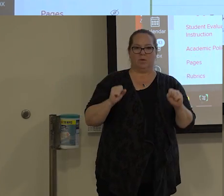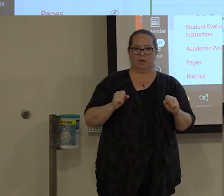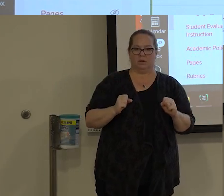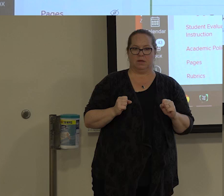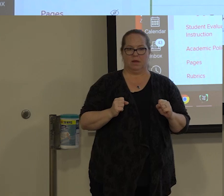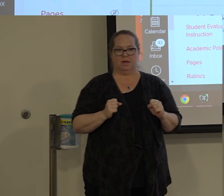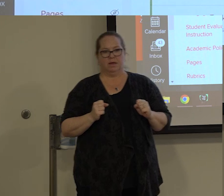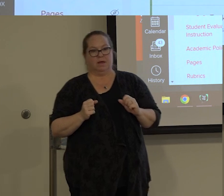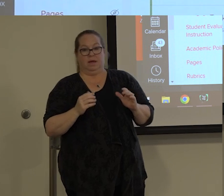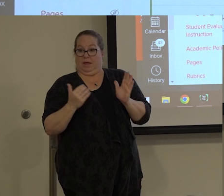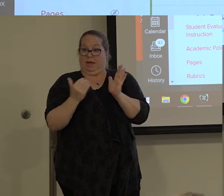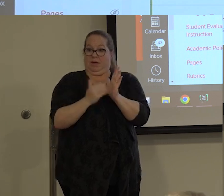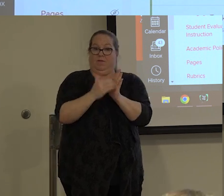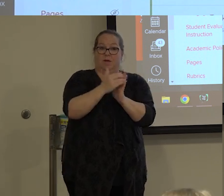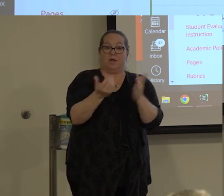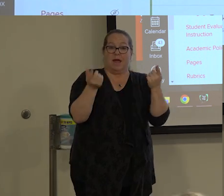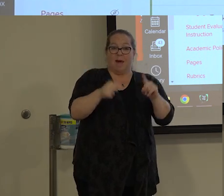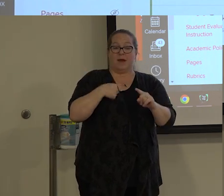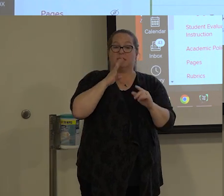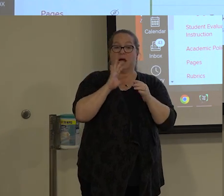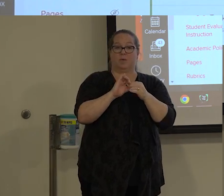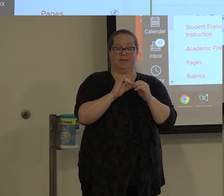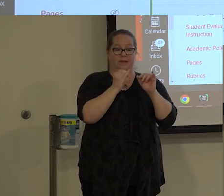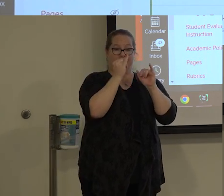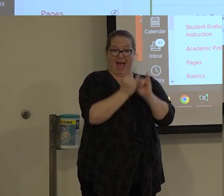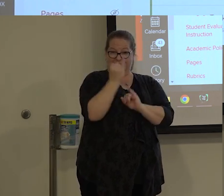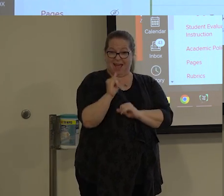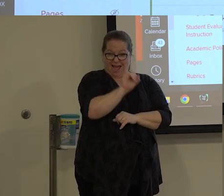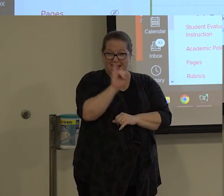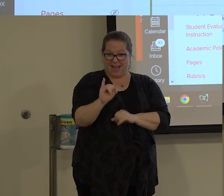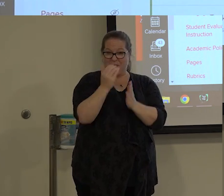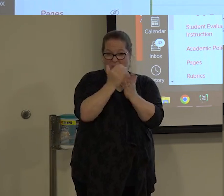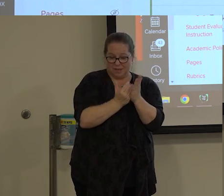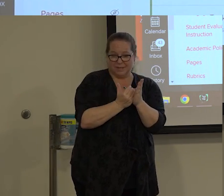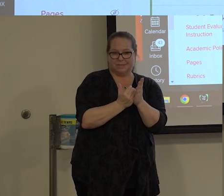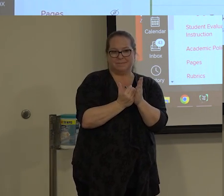So frequently when I talk about individualized instruction courses, unless I'm talking to